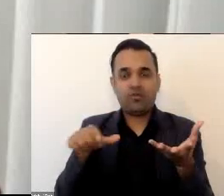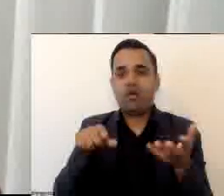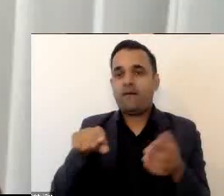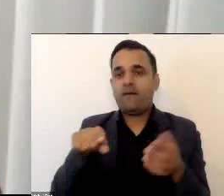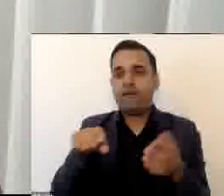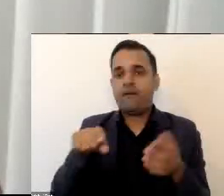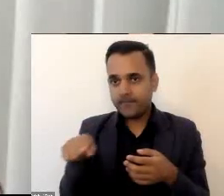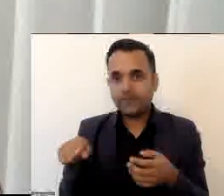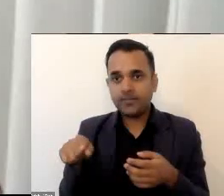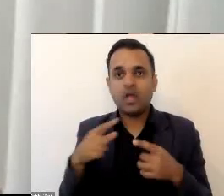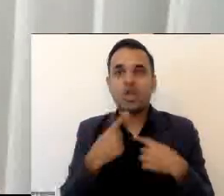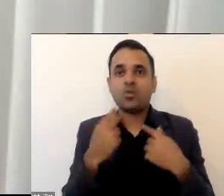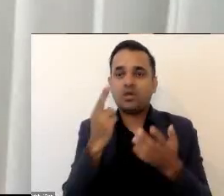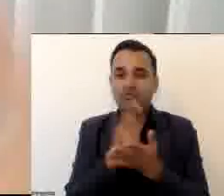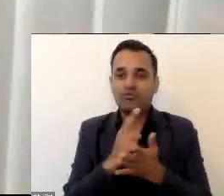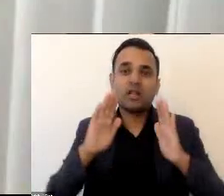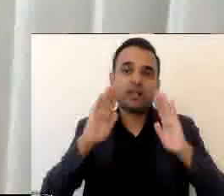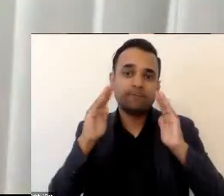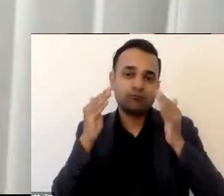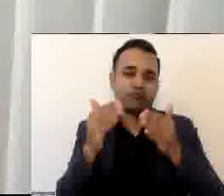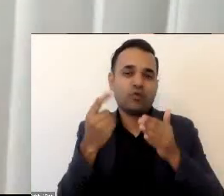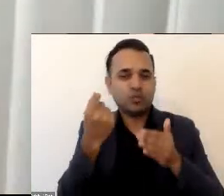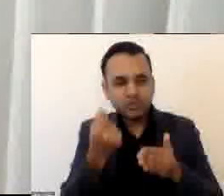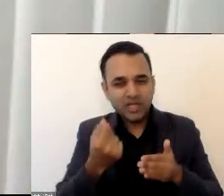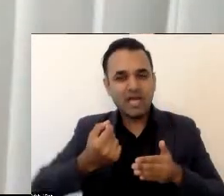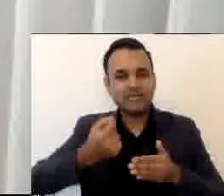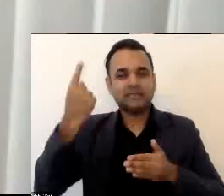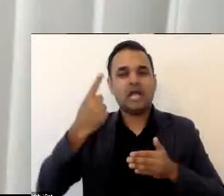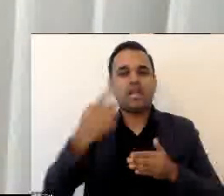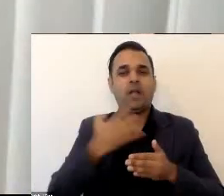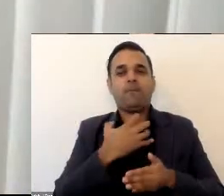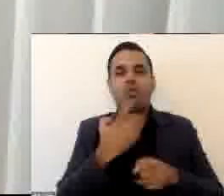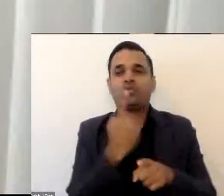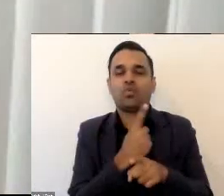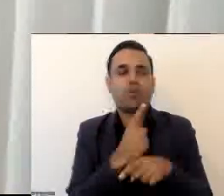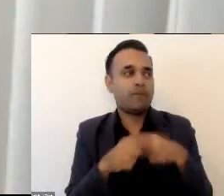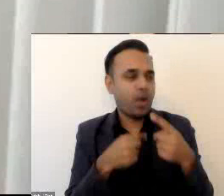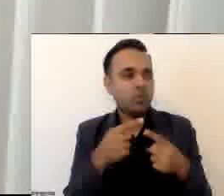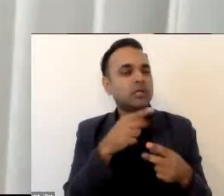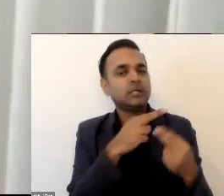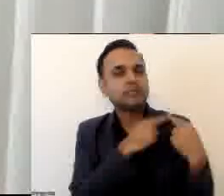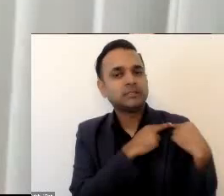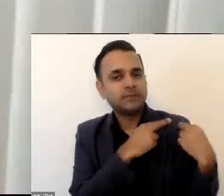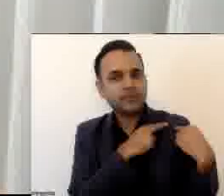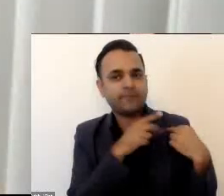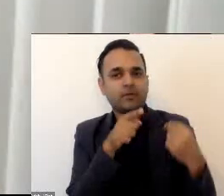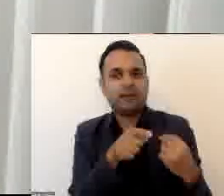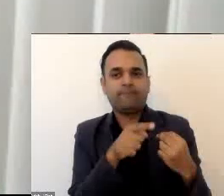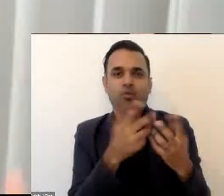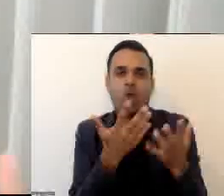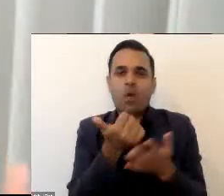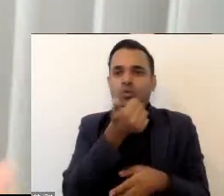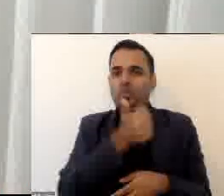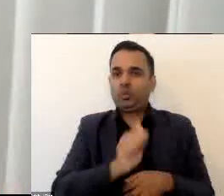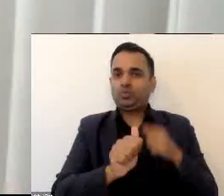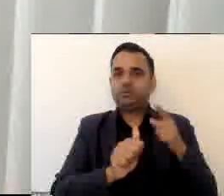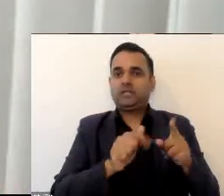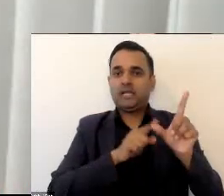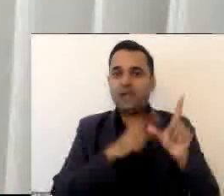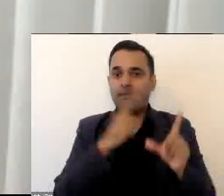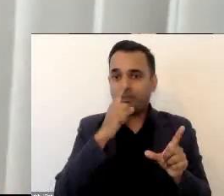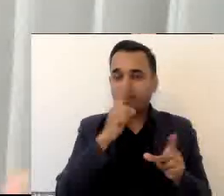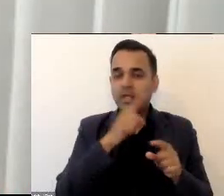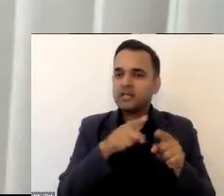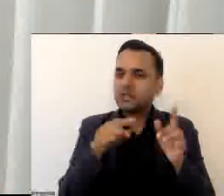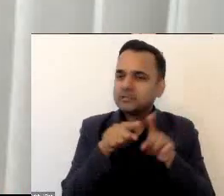the advertisements, for example, that you see on your social media pages, or, you know, how you are targeted. So I think that's something that we're really looking